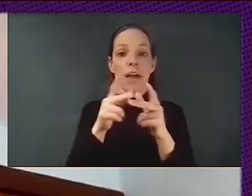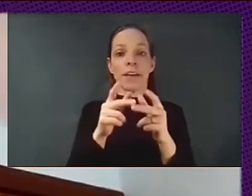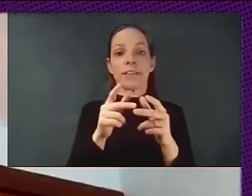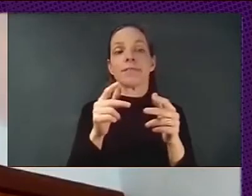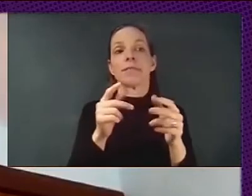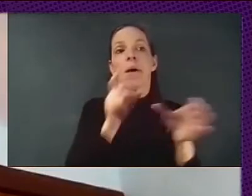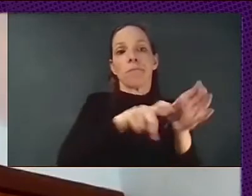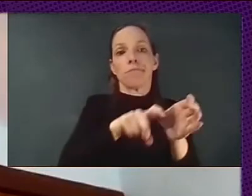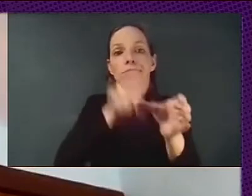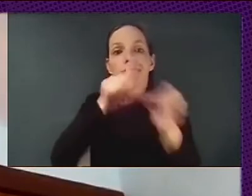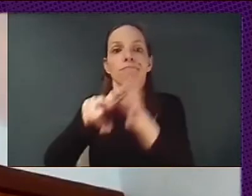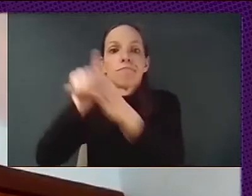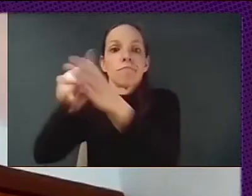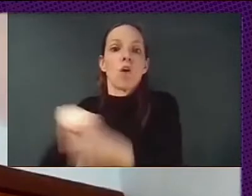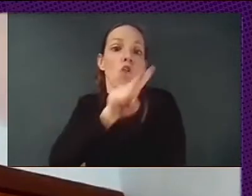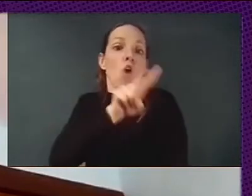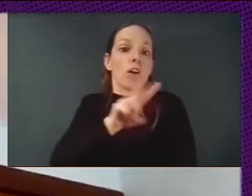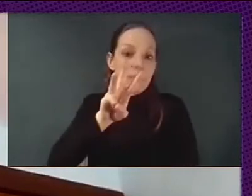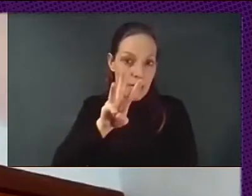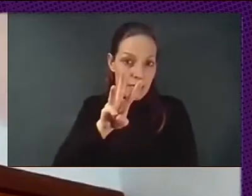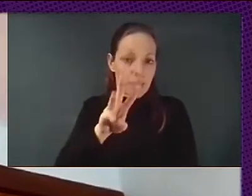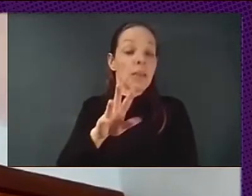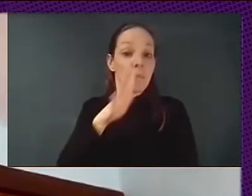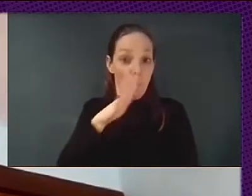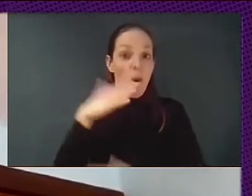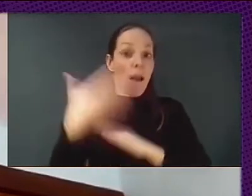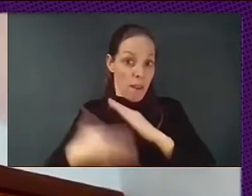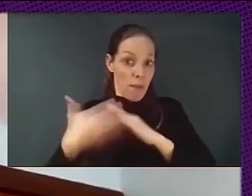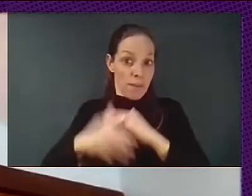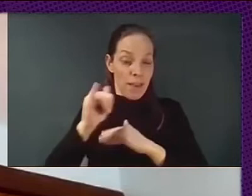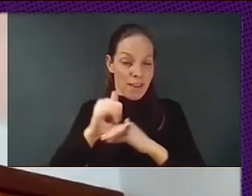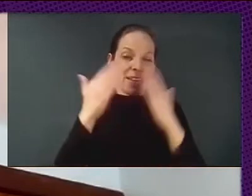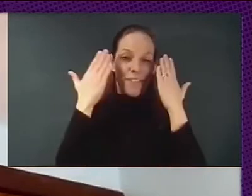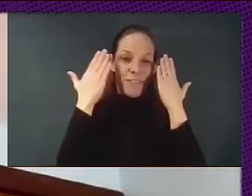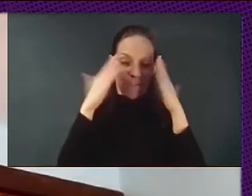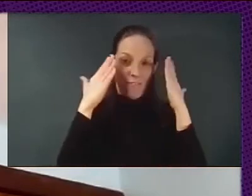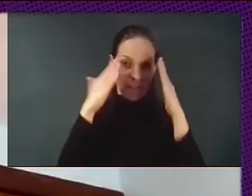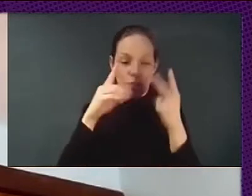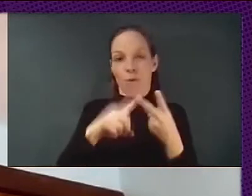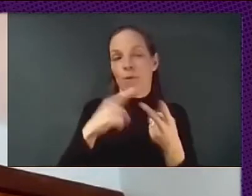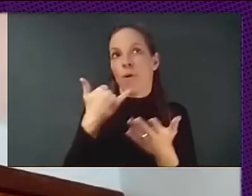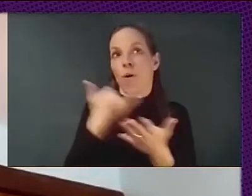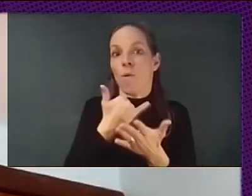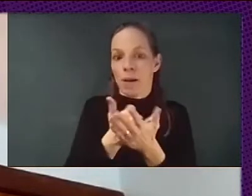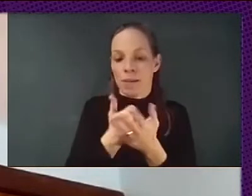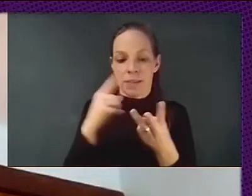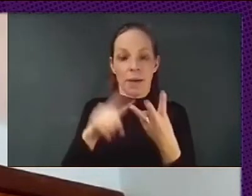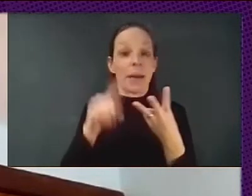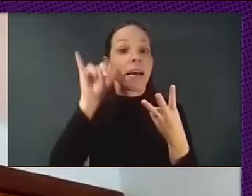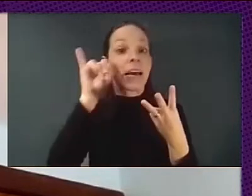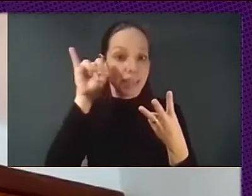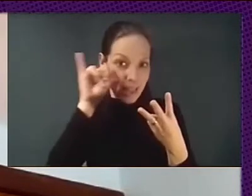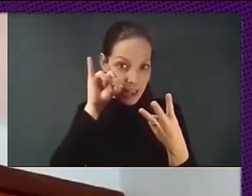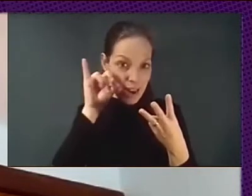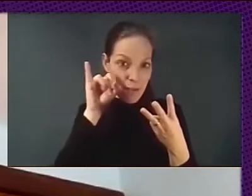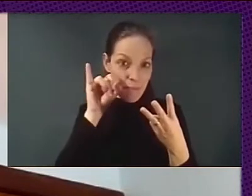so we can break Facebook up into WhatsApp, Instagram, Facebook. The proposal to have interoperability has